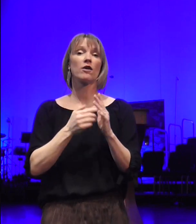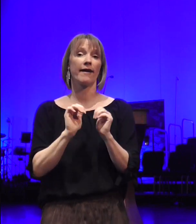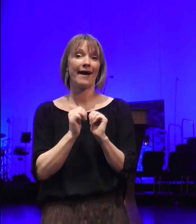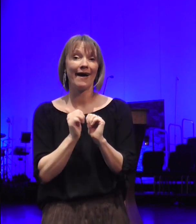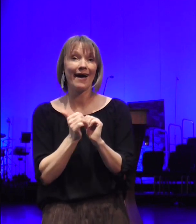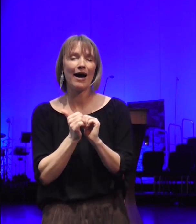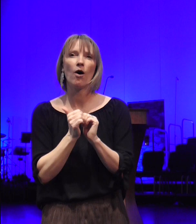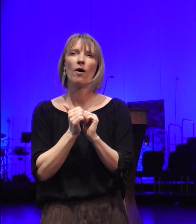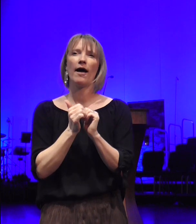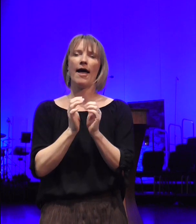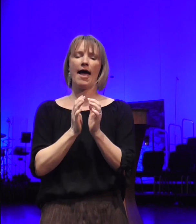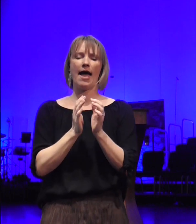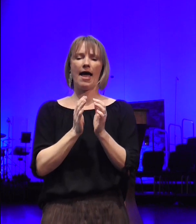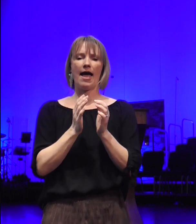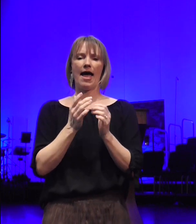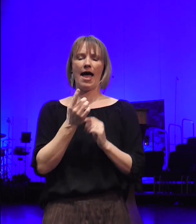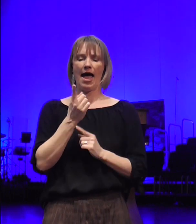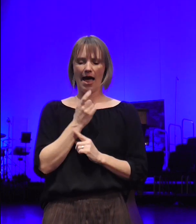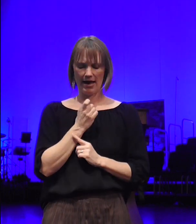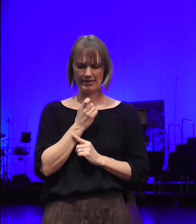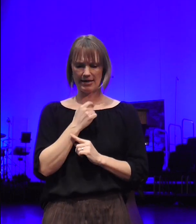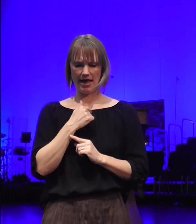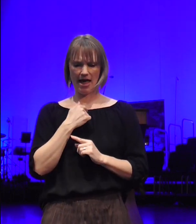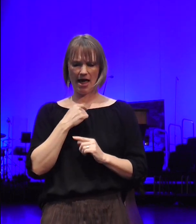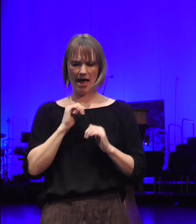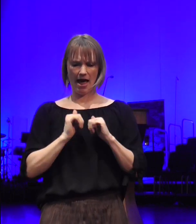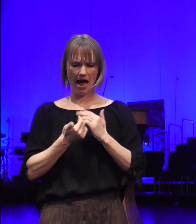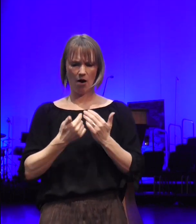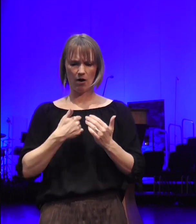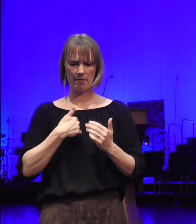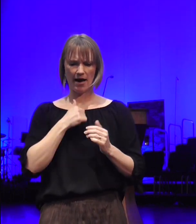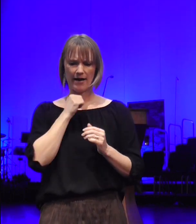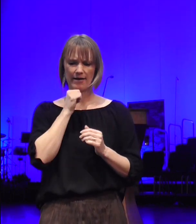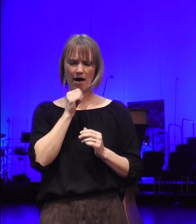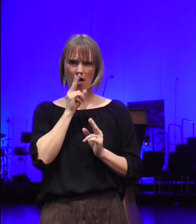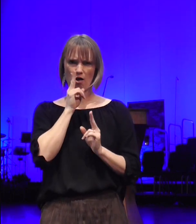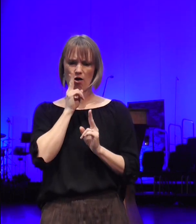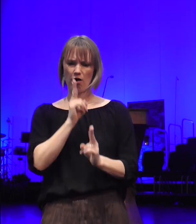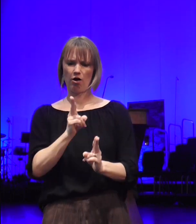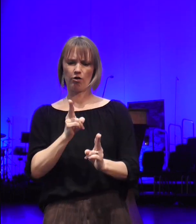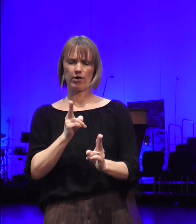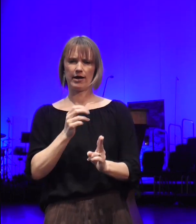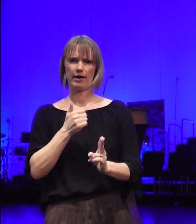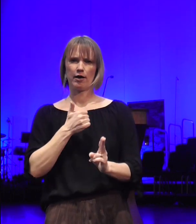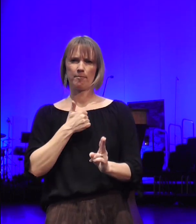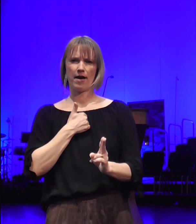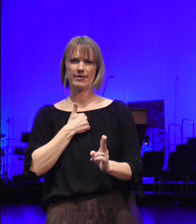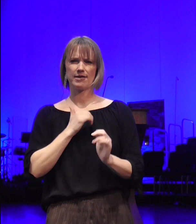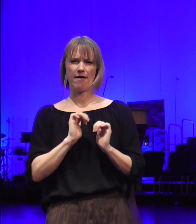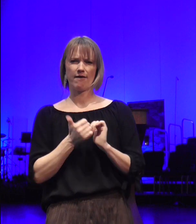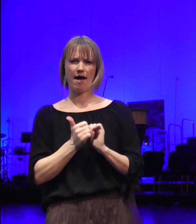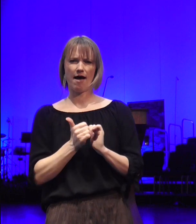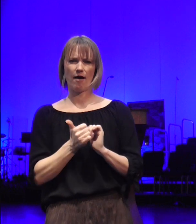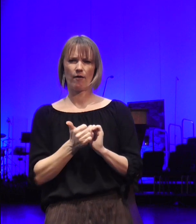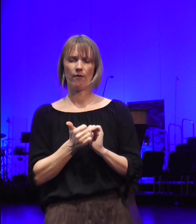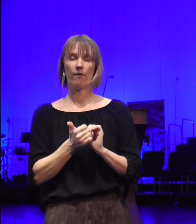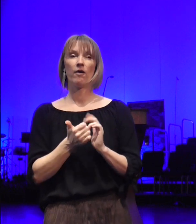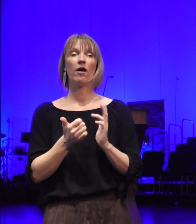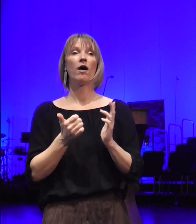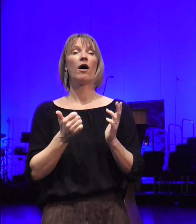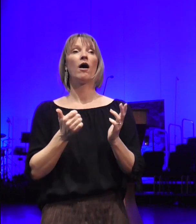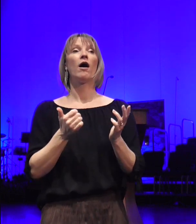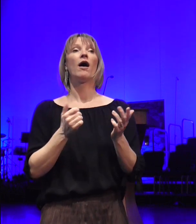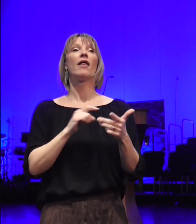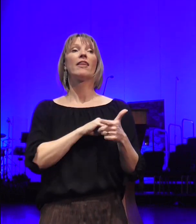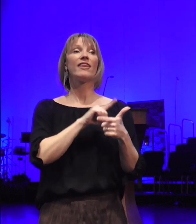asking, how am I not honoring myself? And there are ways that I